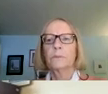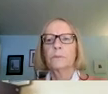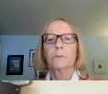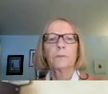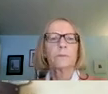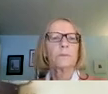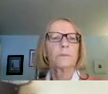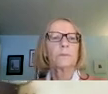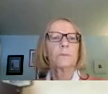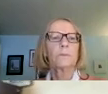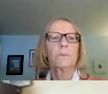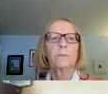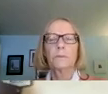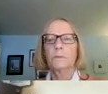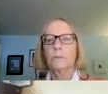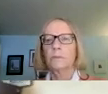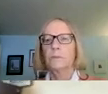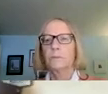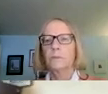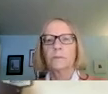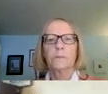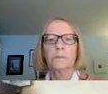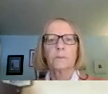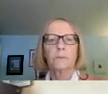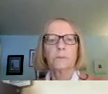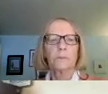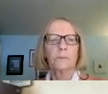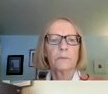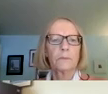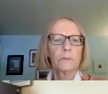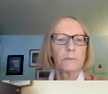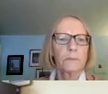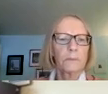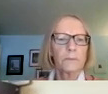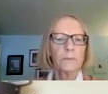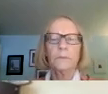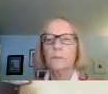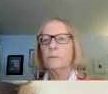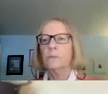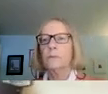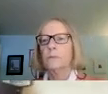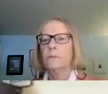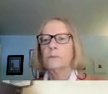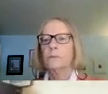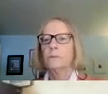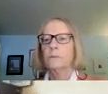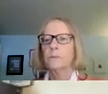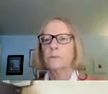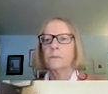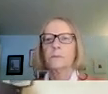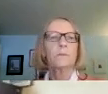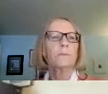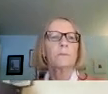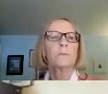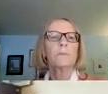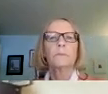citizens of Newfoundland and Labrador, under various charters and conventions and other documents that indicate